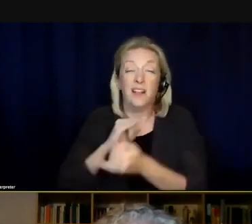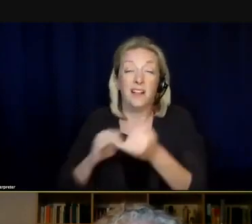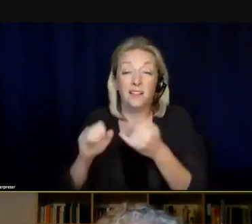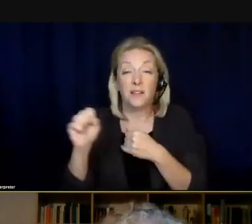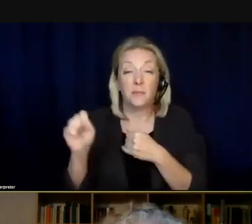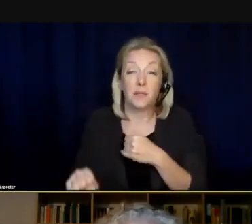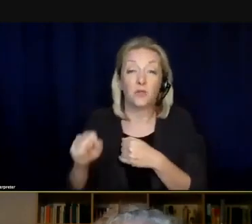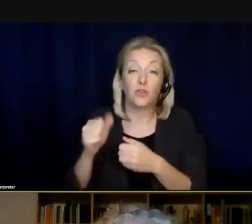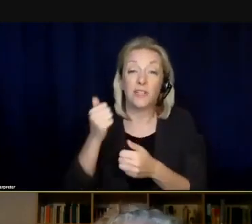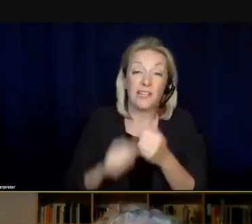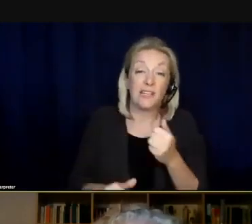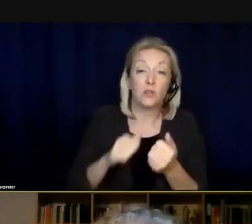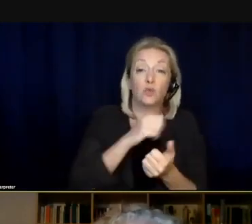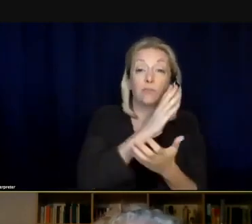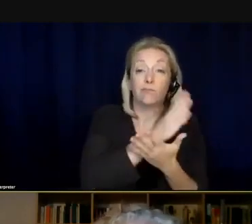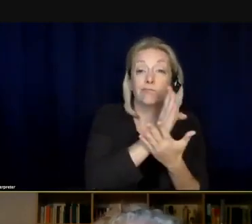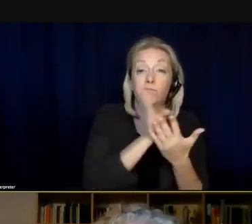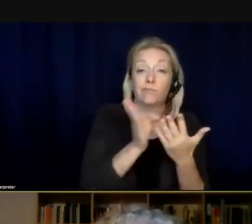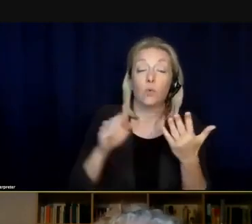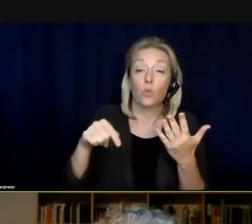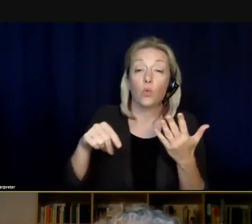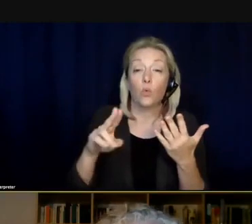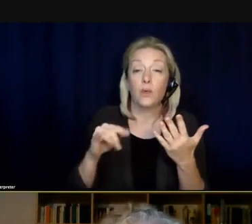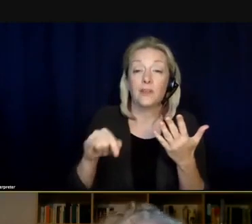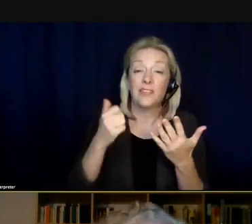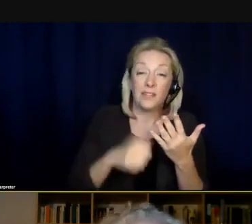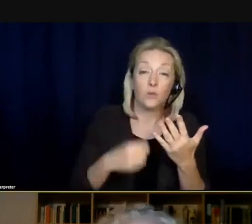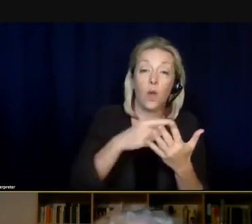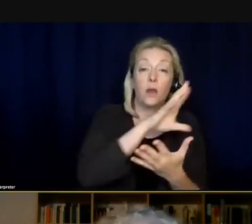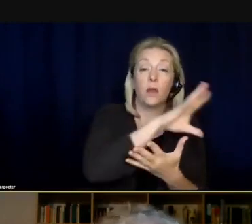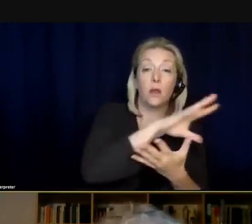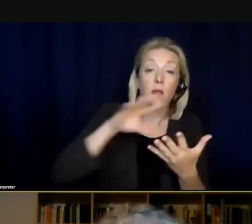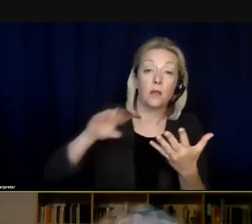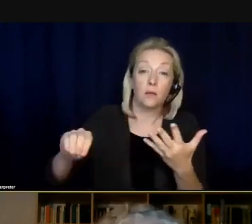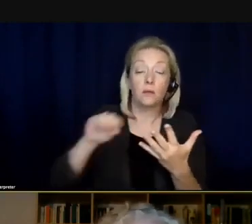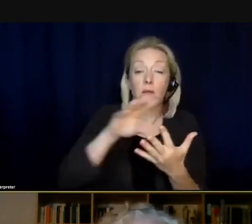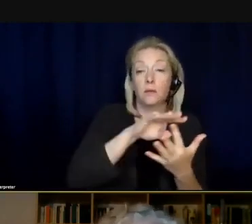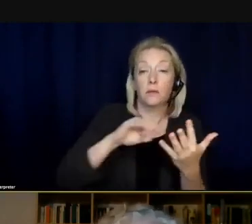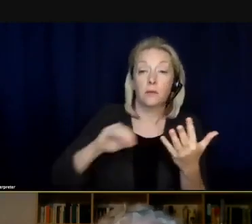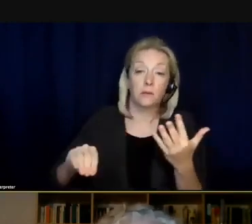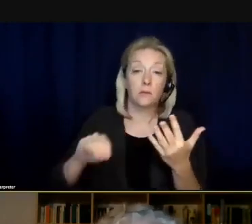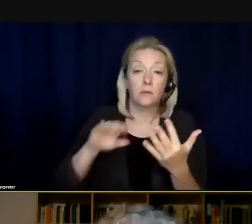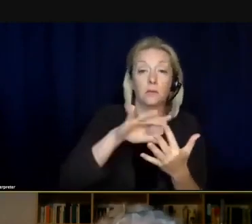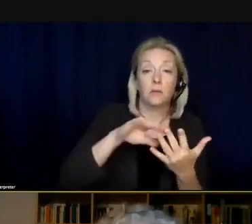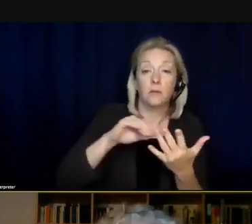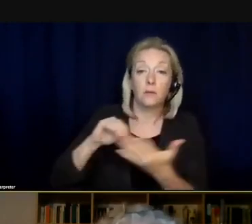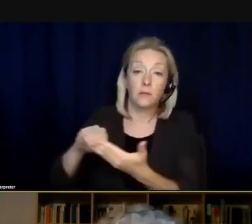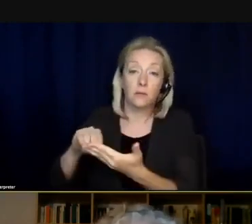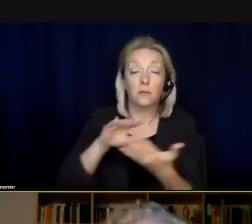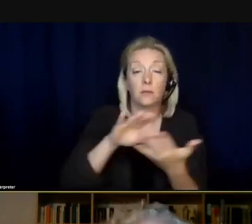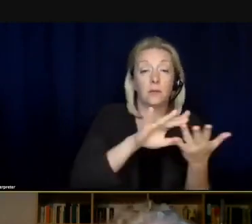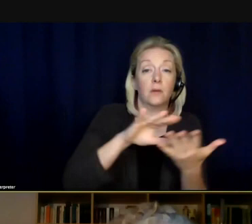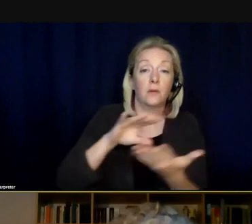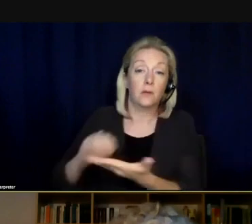question from each of the quizzes or some of the quizzes. You don't have to go back and recreate the